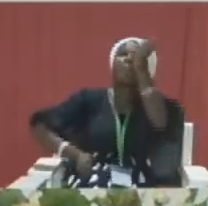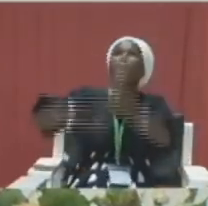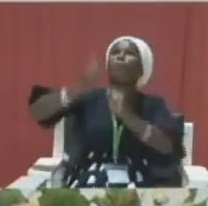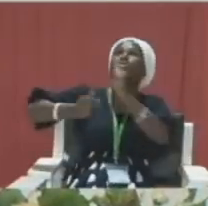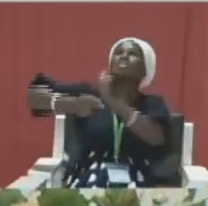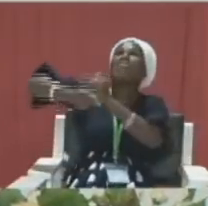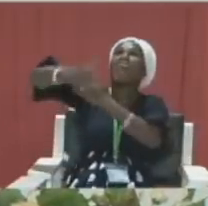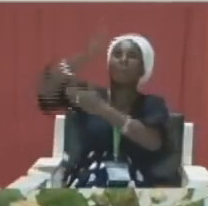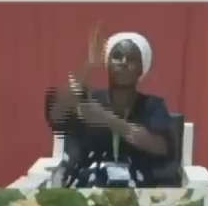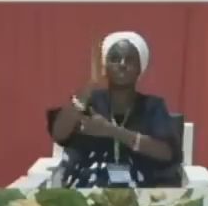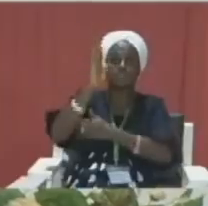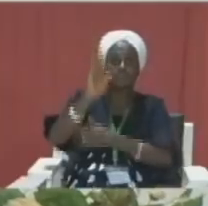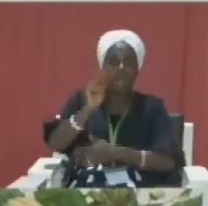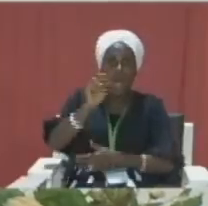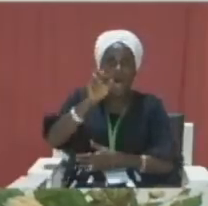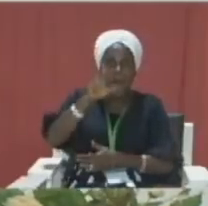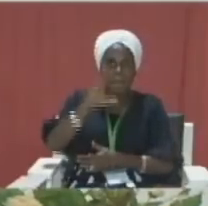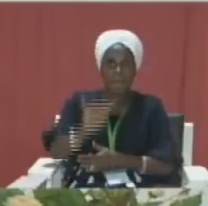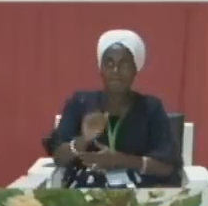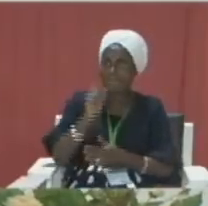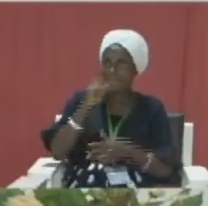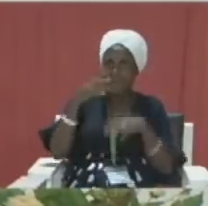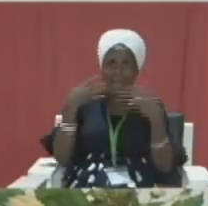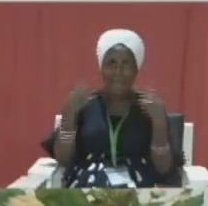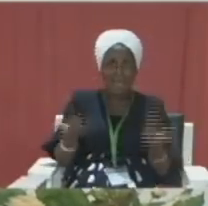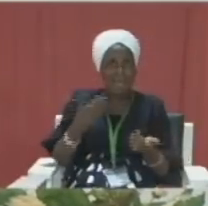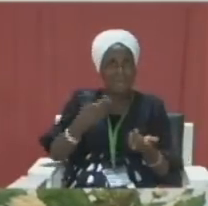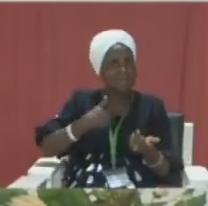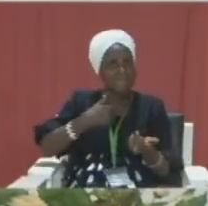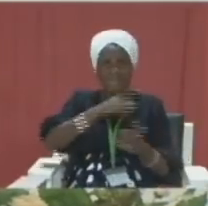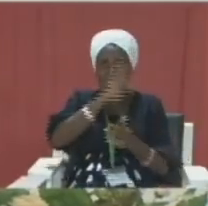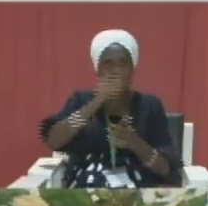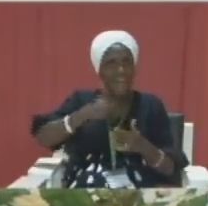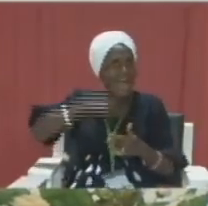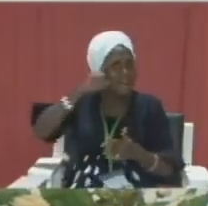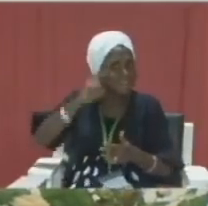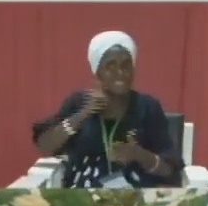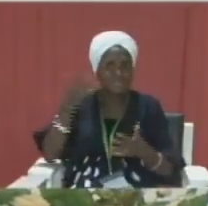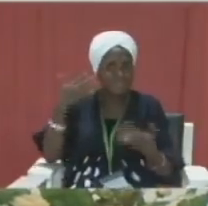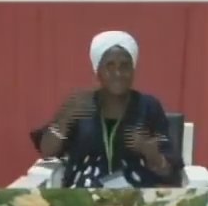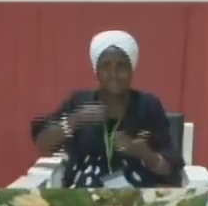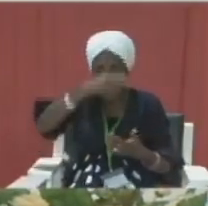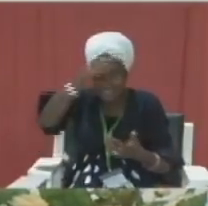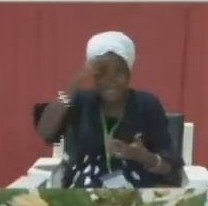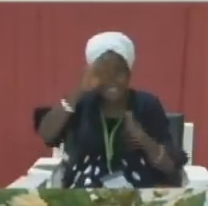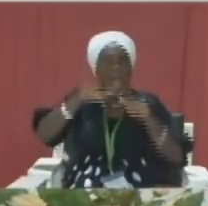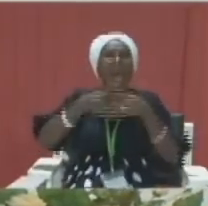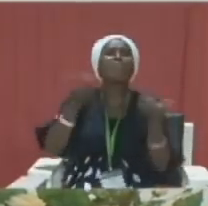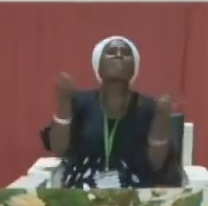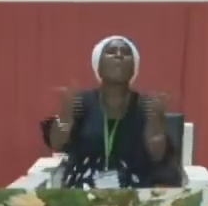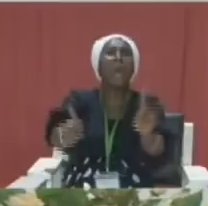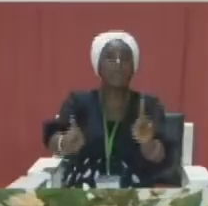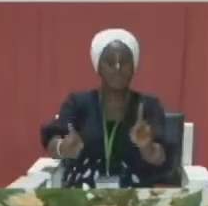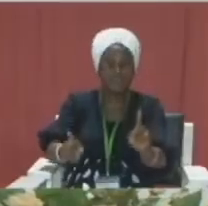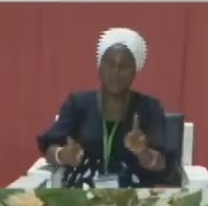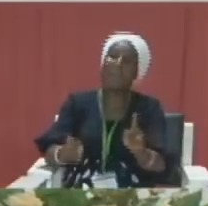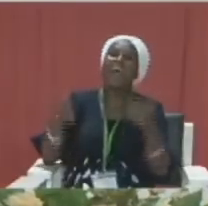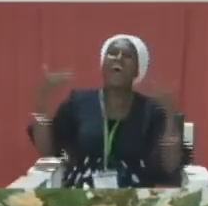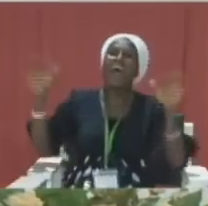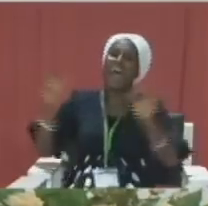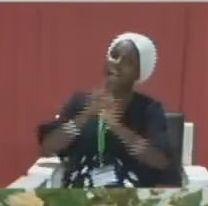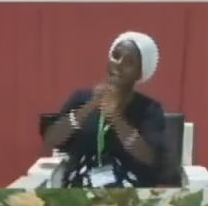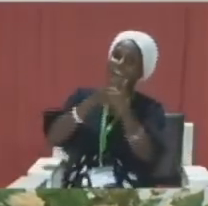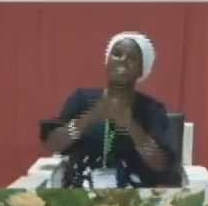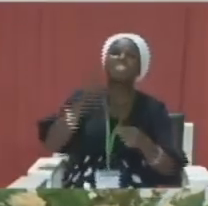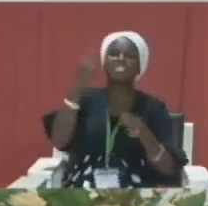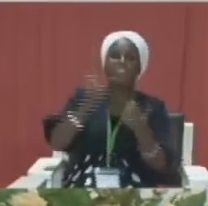Mary said, I don't know a man yet. How will this be? Said, simple. The Holy Ghost shall overshadow